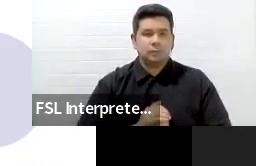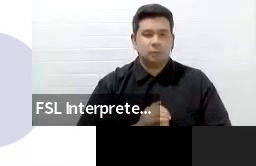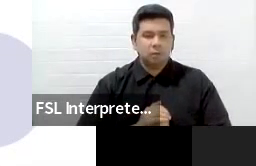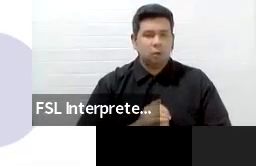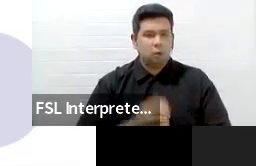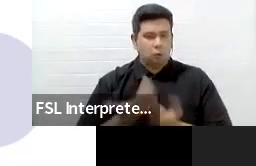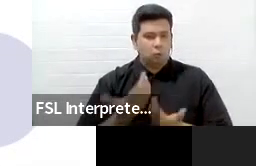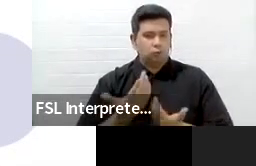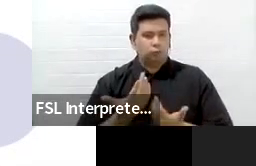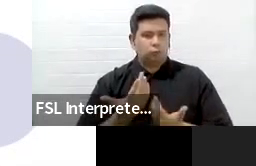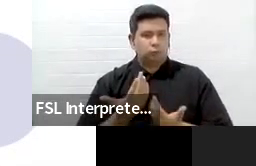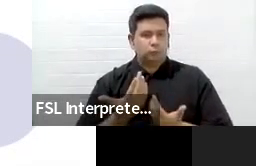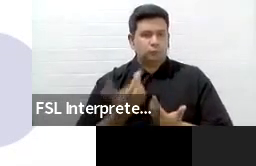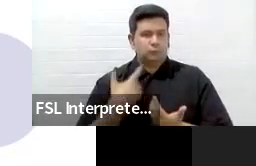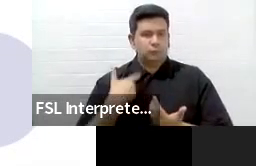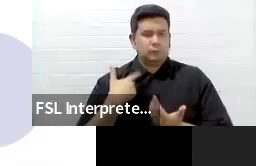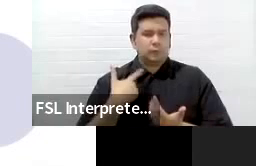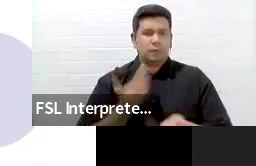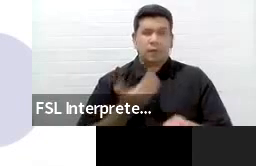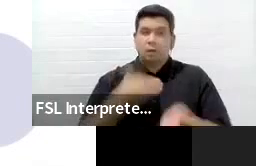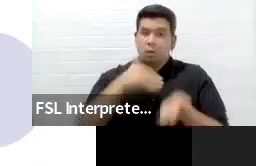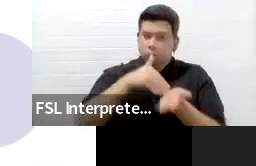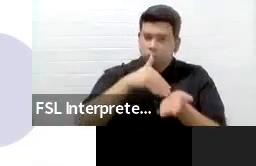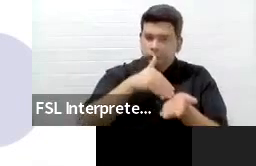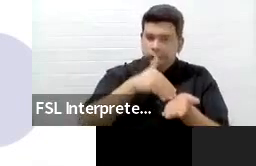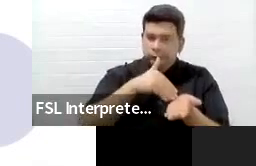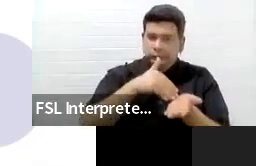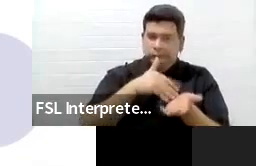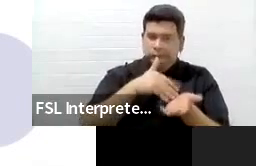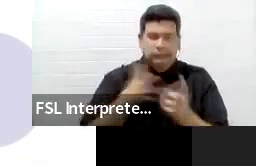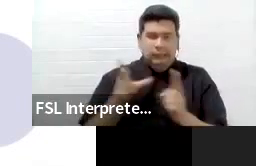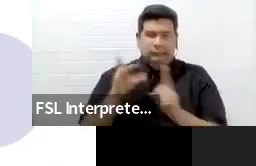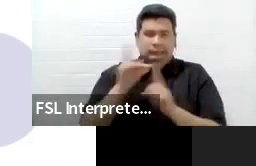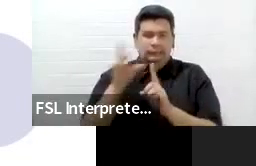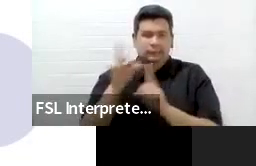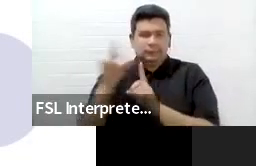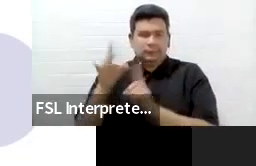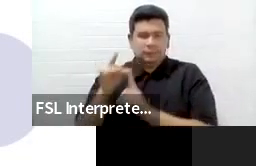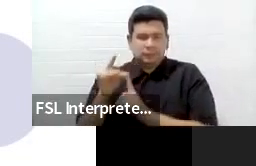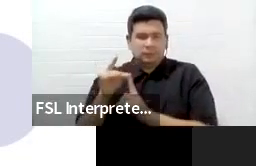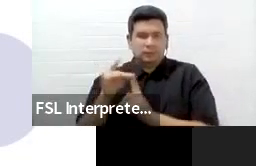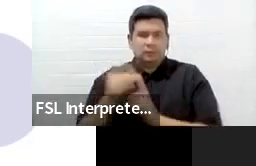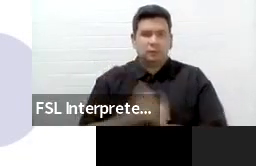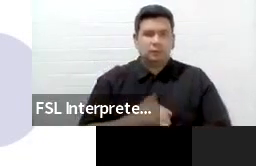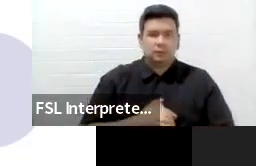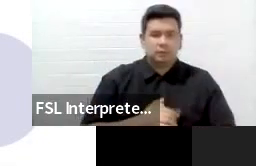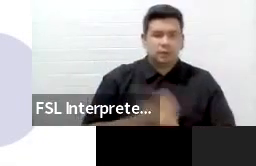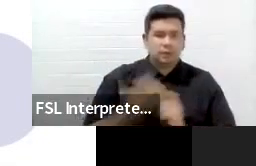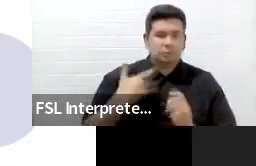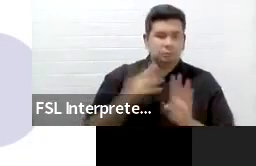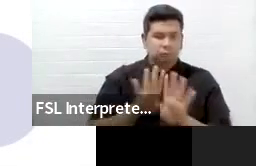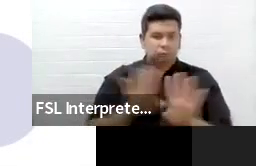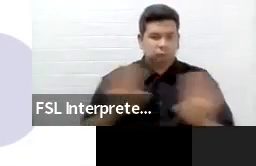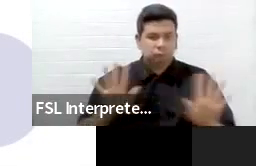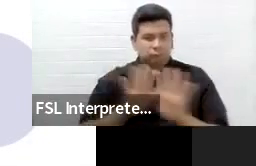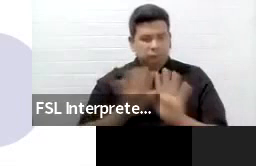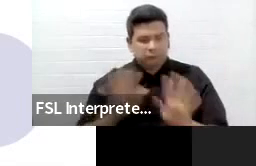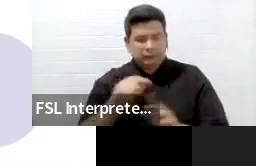Medical doctors and practitioners were themselves affected. A number of medical frontliners became ill